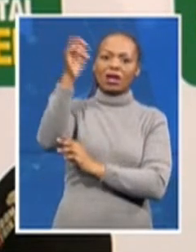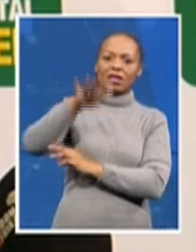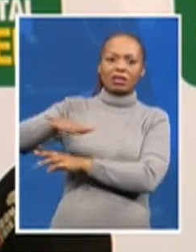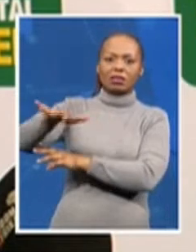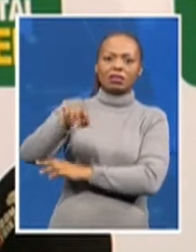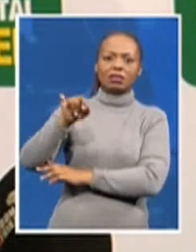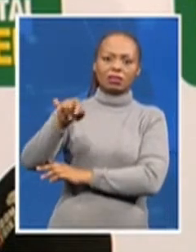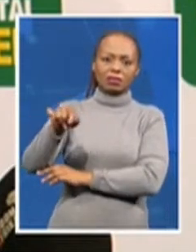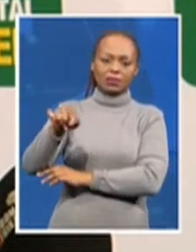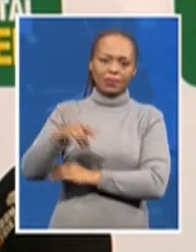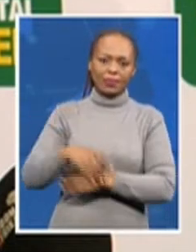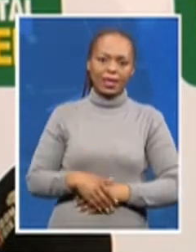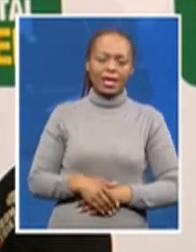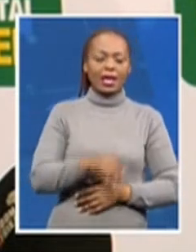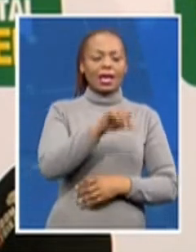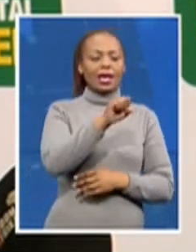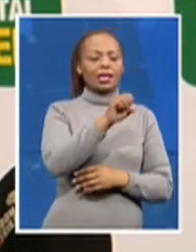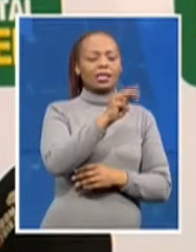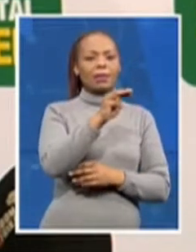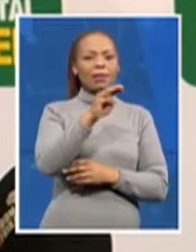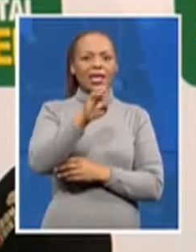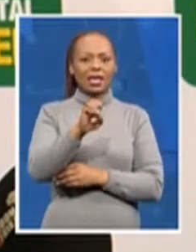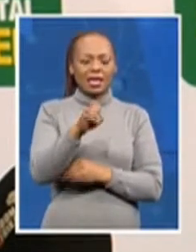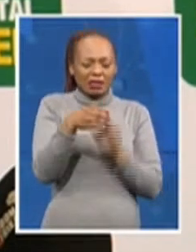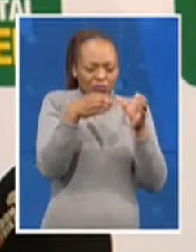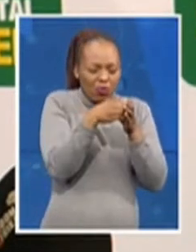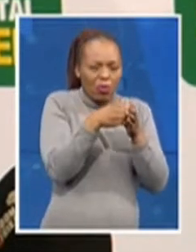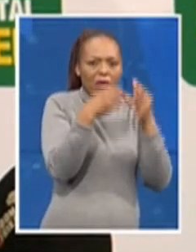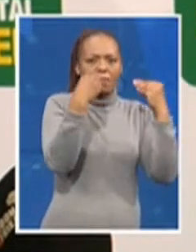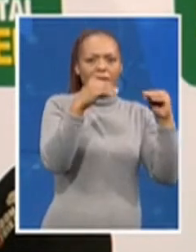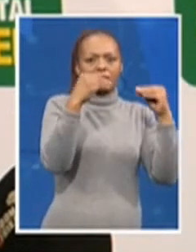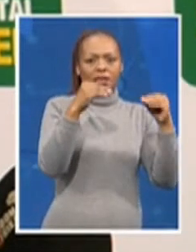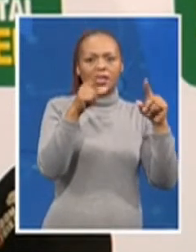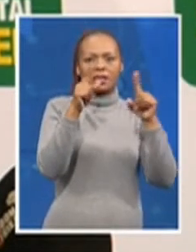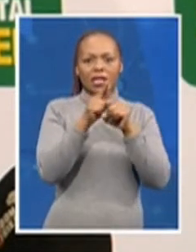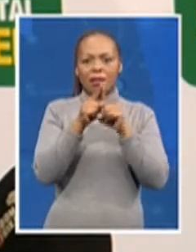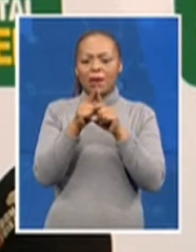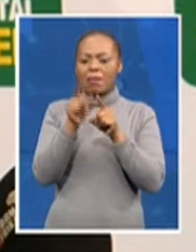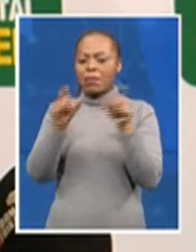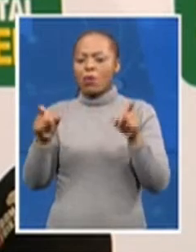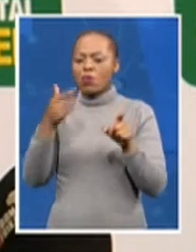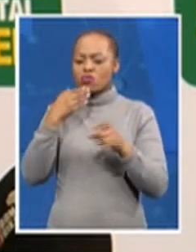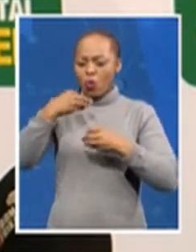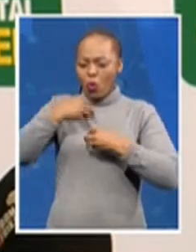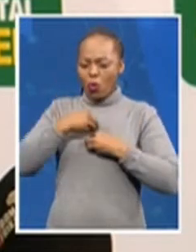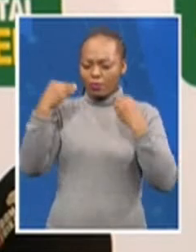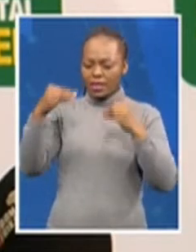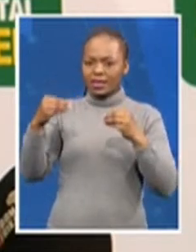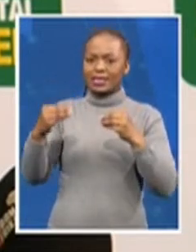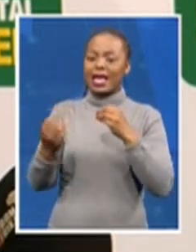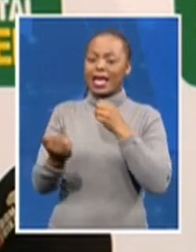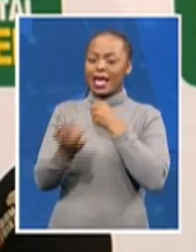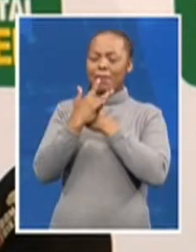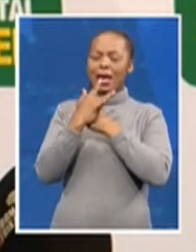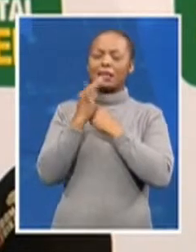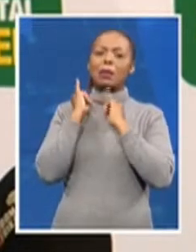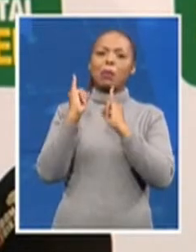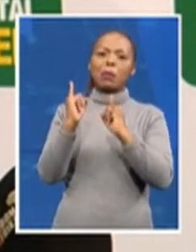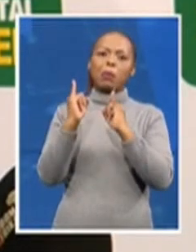individual business owners have been severely affected. But we must also indicate that this